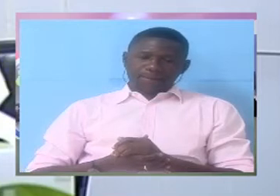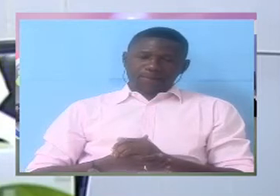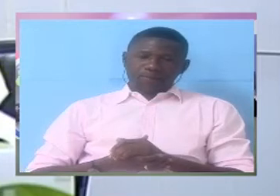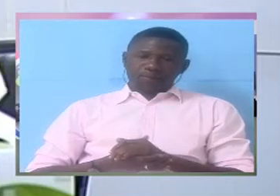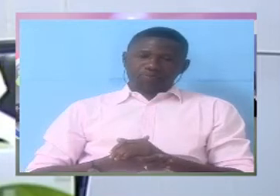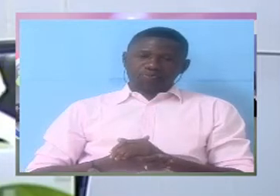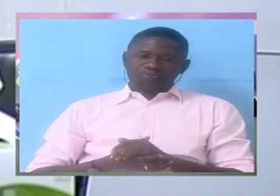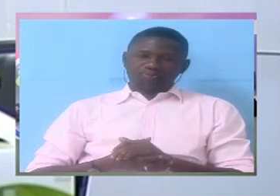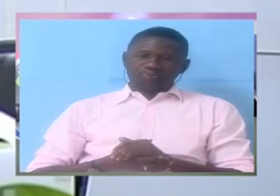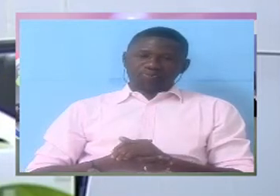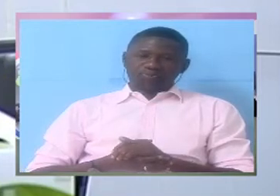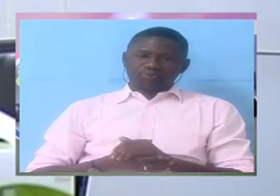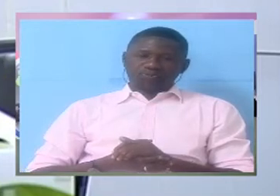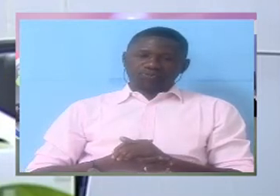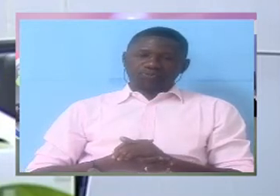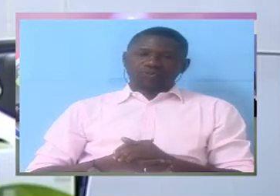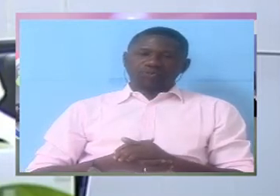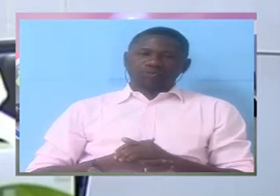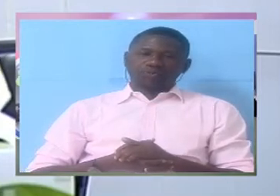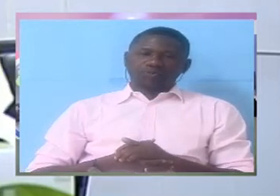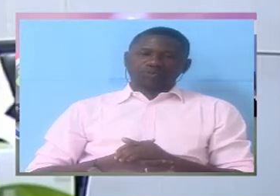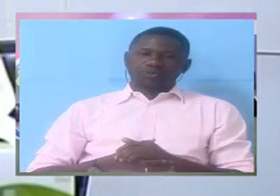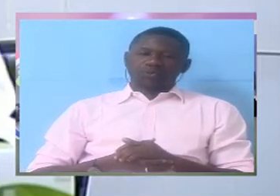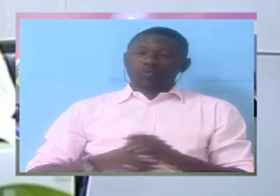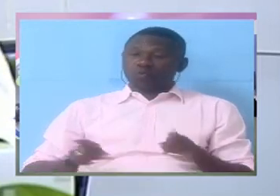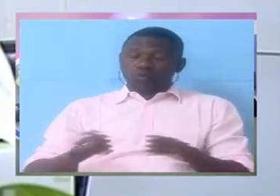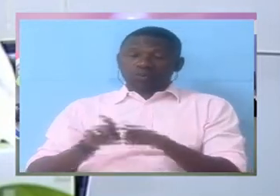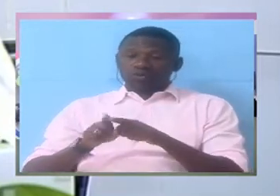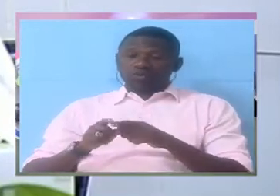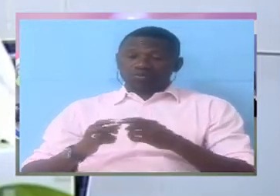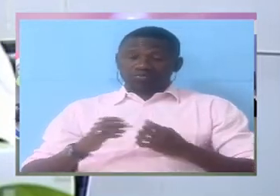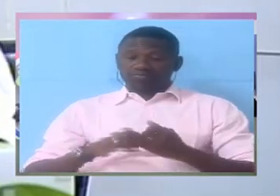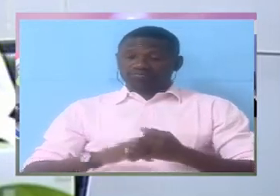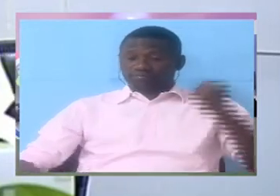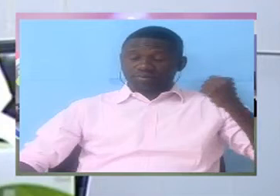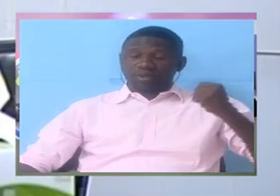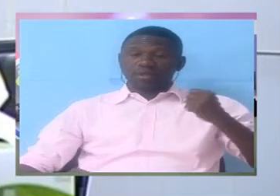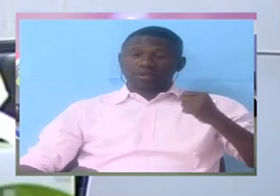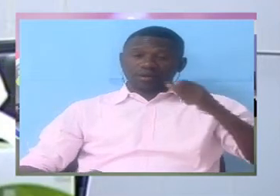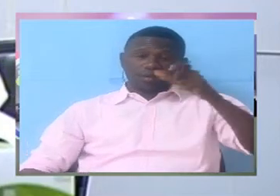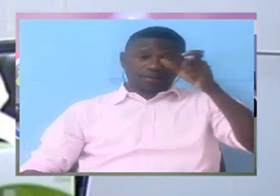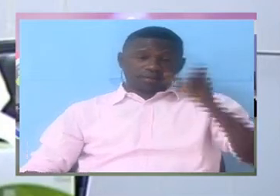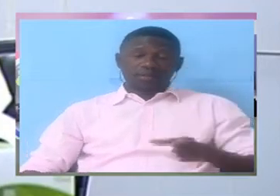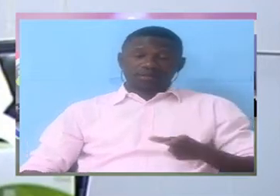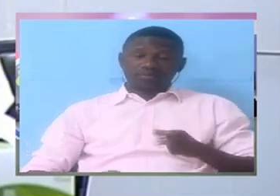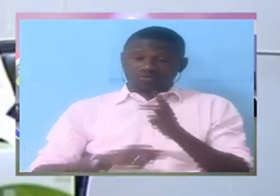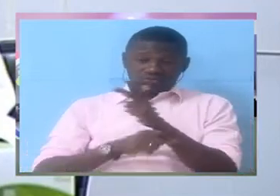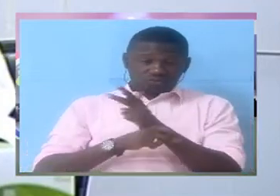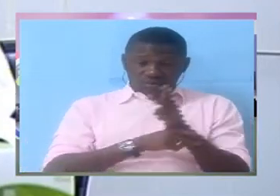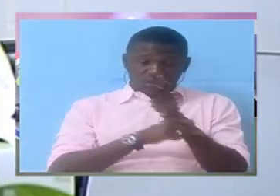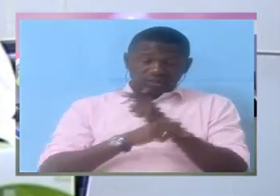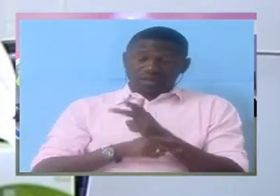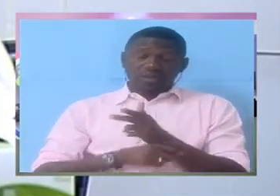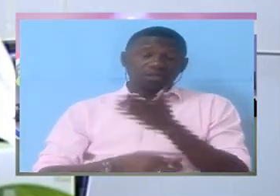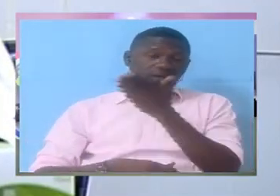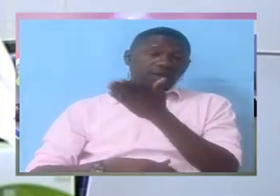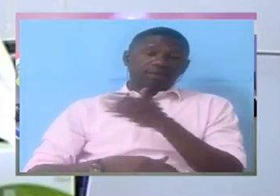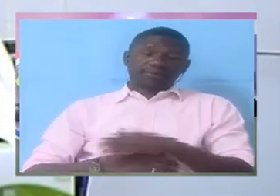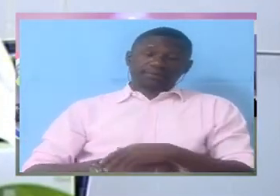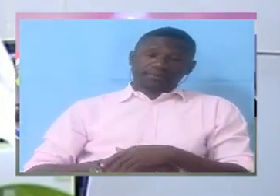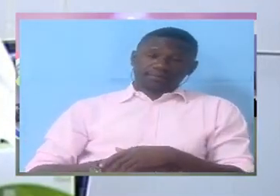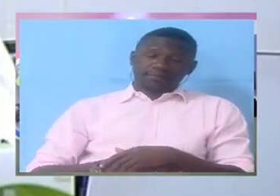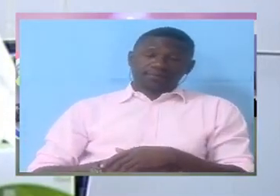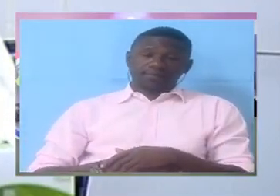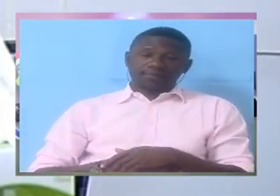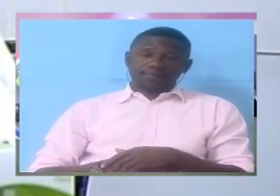mudoku lalet wolle tuta je with some of our physical guards. Anin na kantar lalu dolu fanalu menu keta balamato kantar lalti wol tuta je. In